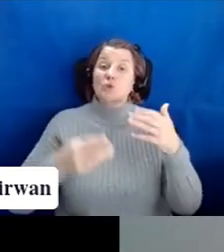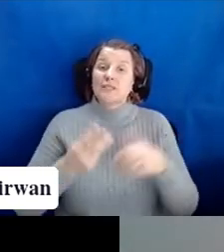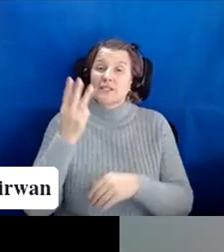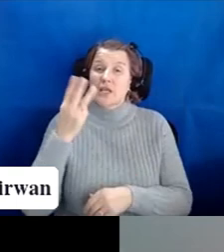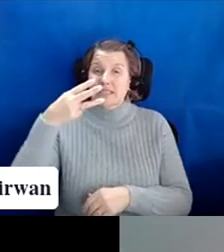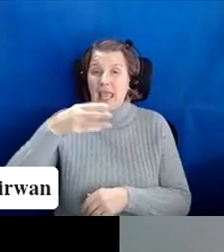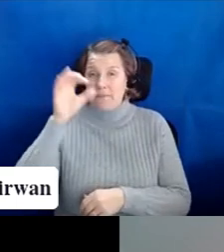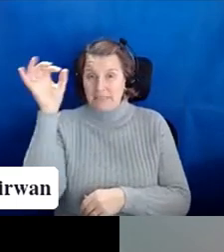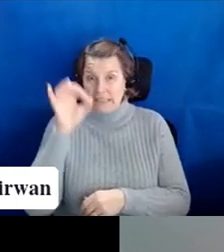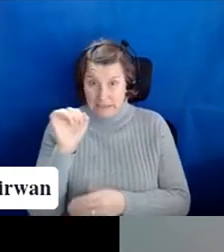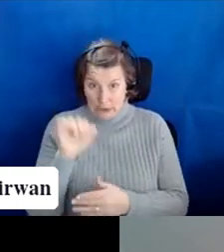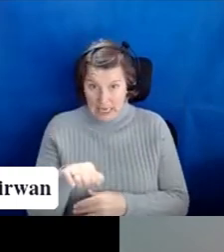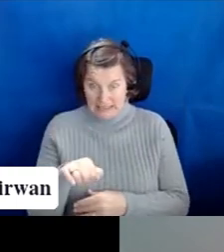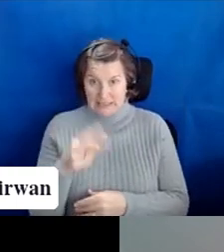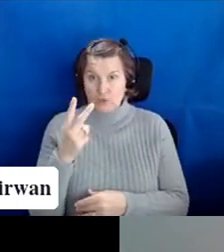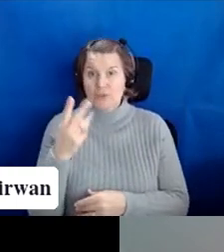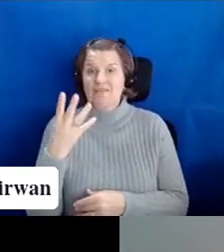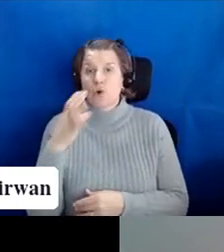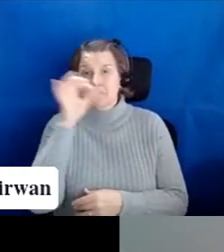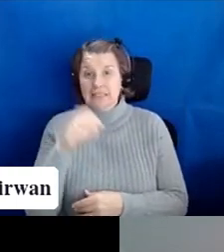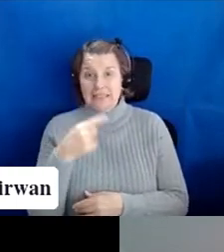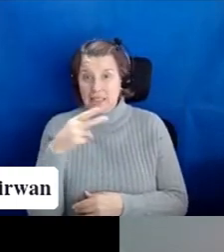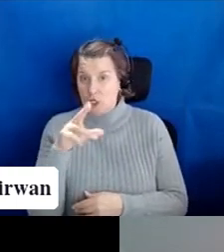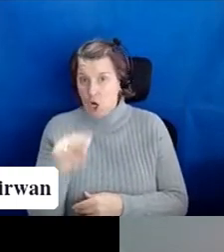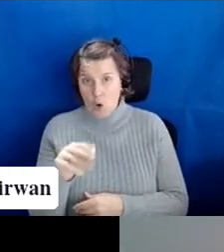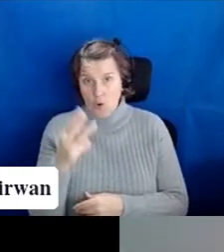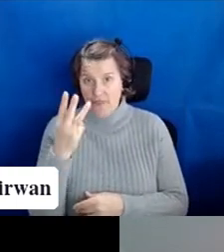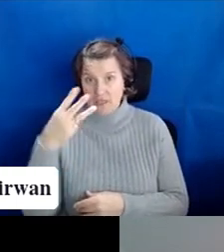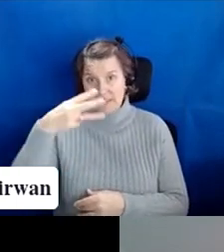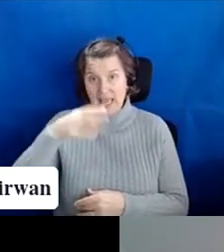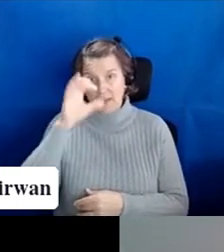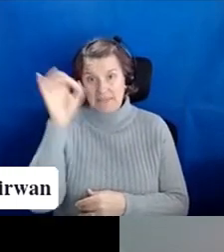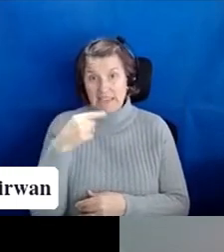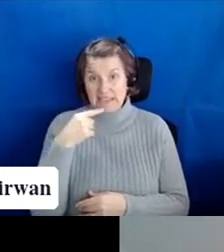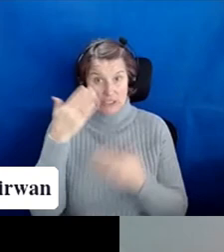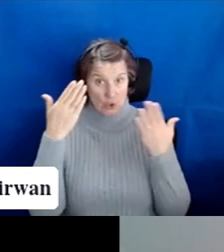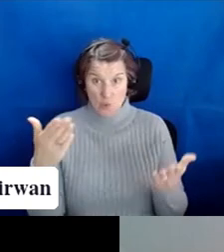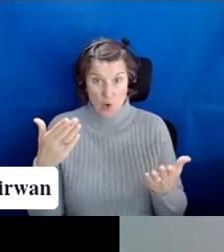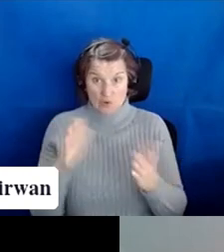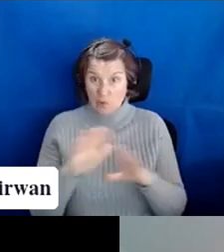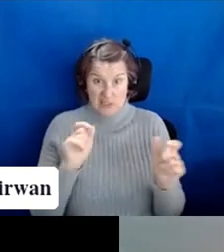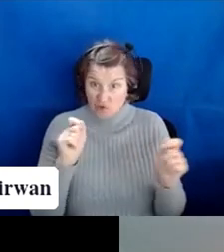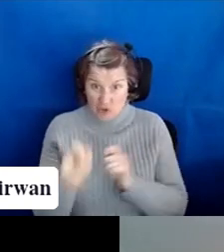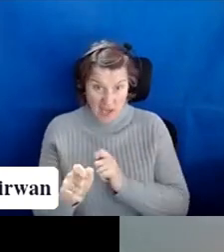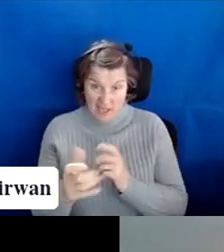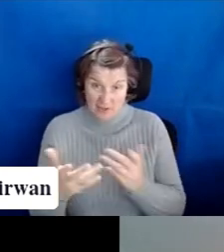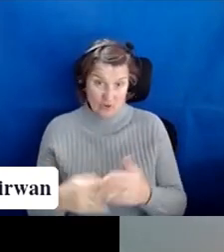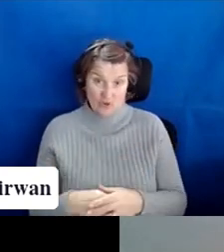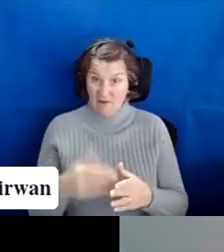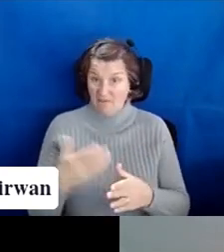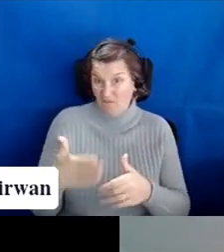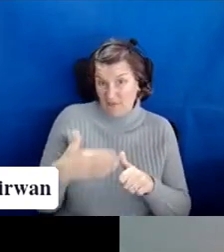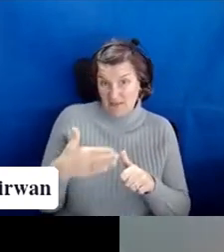yes, 24% said no, and 38% said don't know. So it didn't change much from the